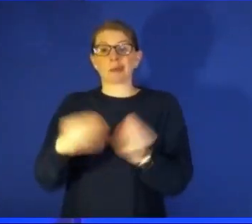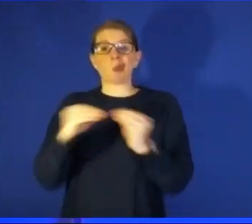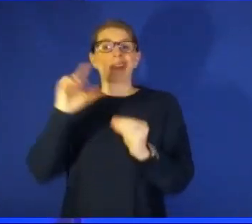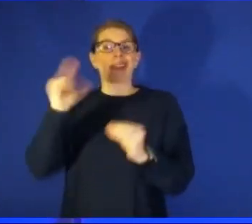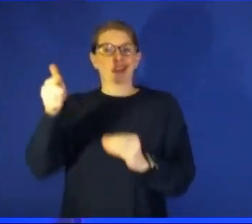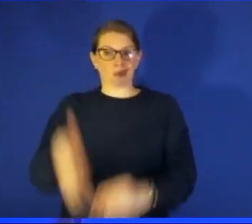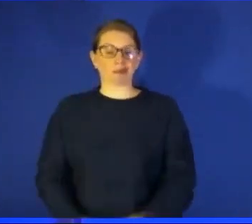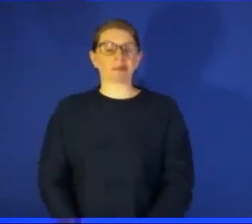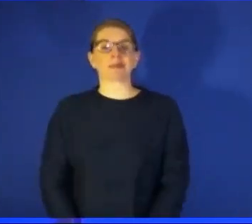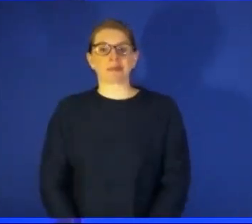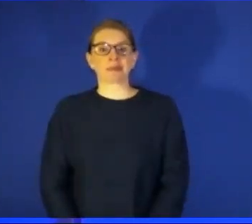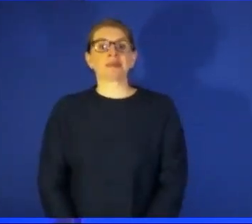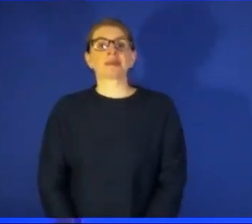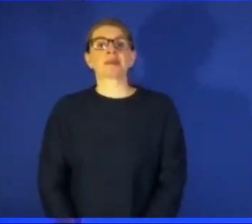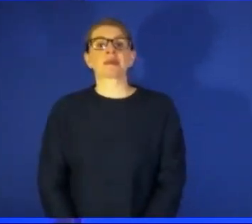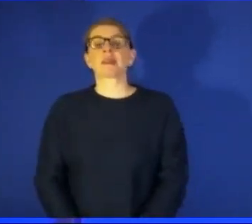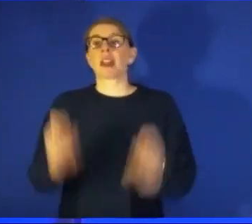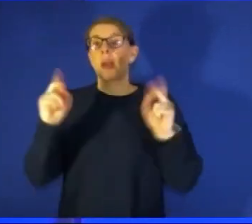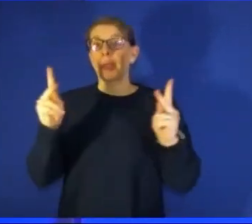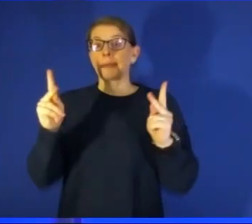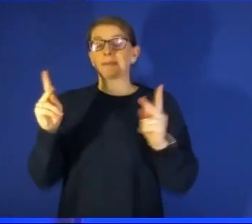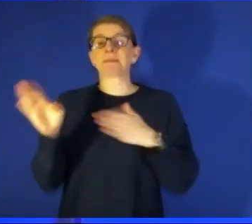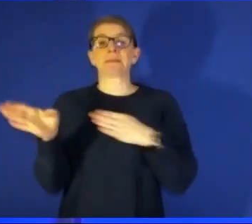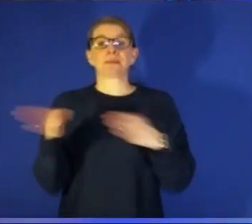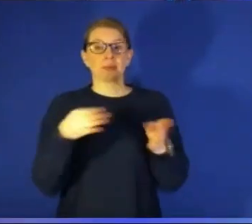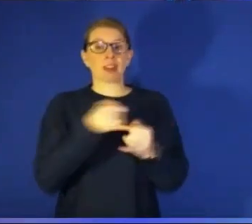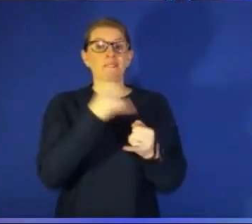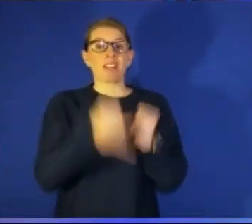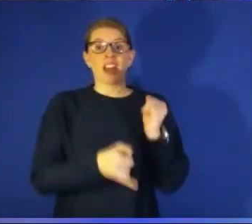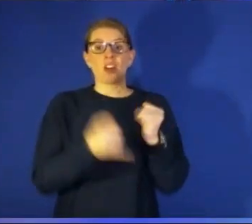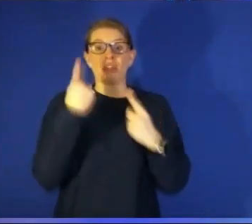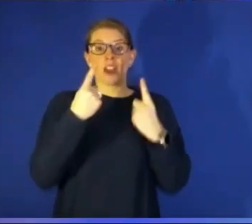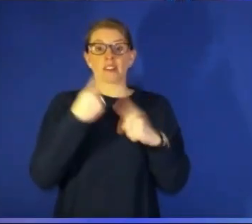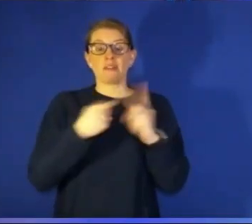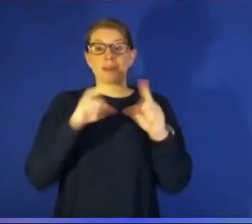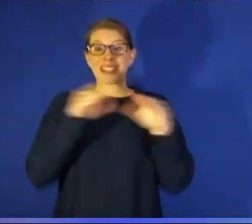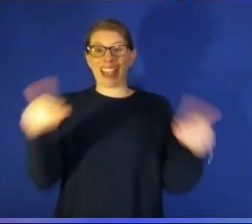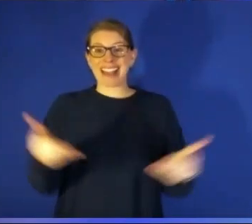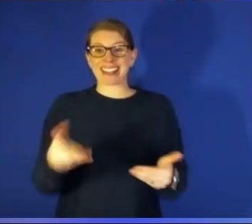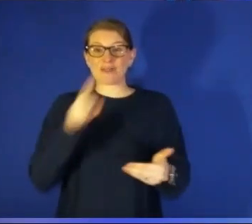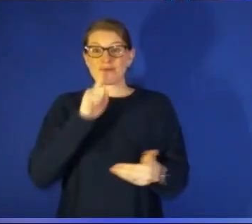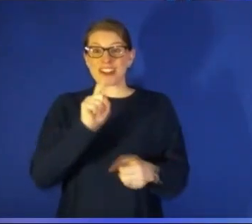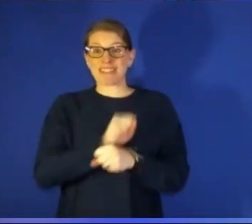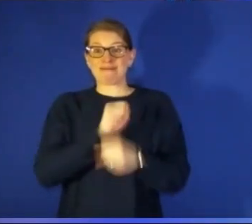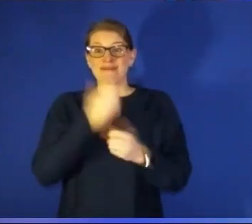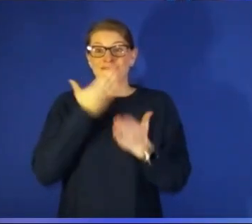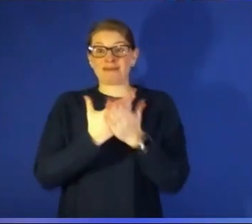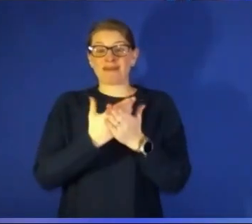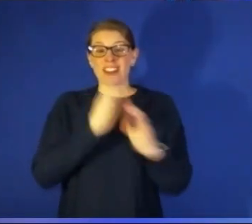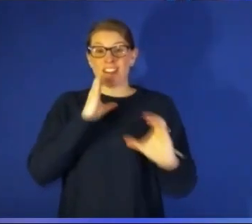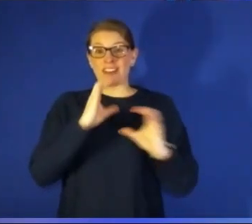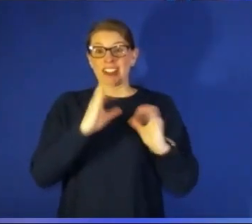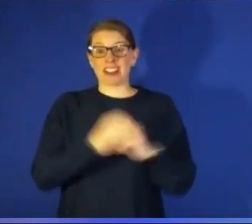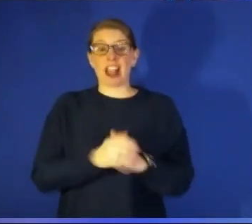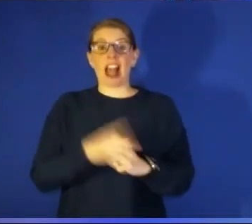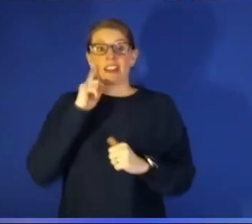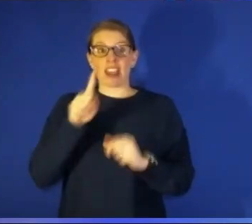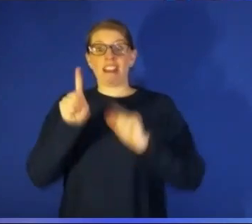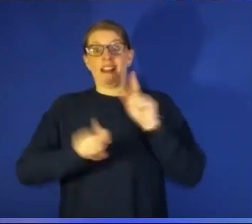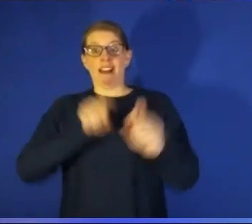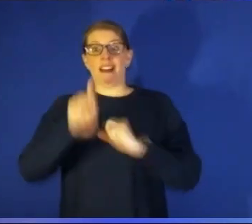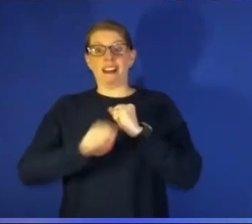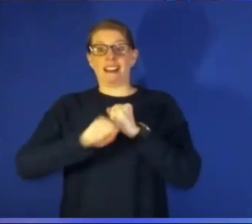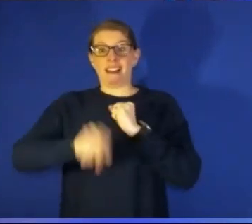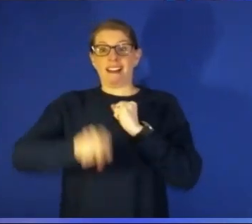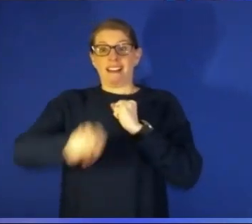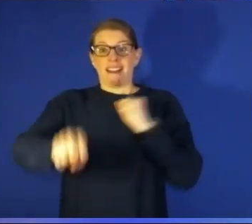Morning Medical Update. Okay, so I want to get to some final thoughts from our guests. This has been a really good conversation. I think the questions could go on and on all morning, so we'll